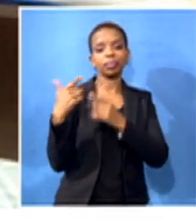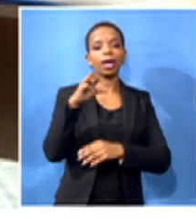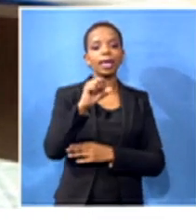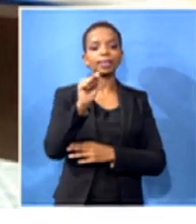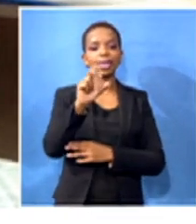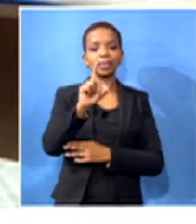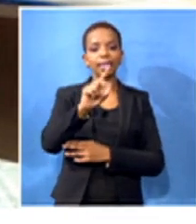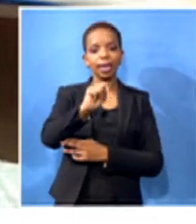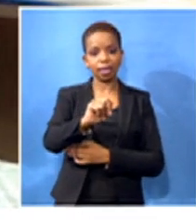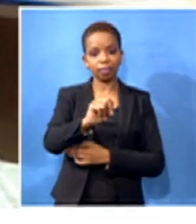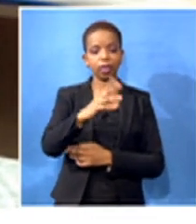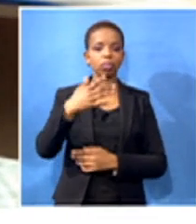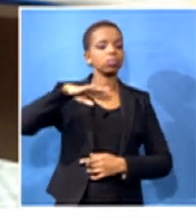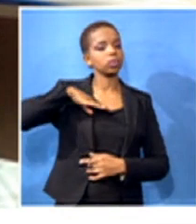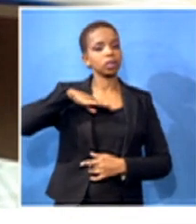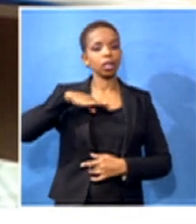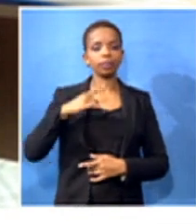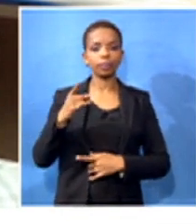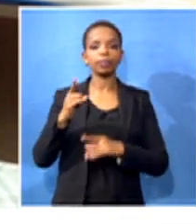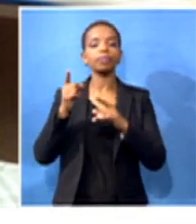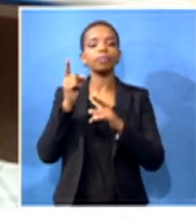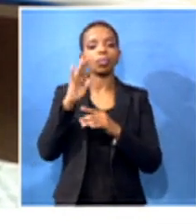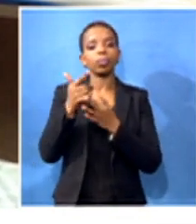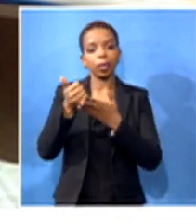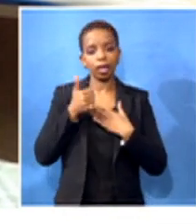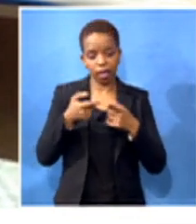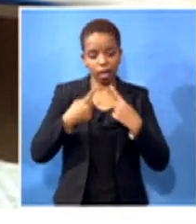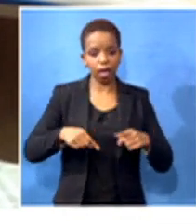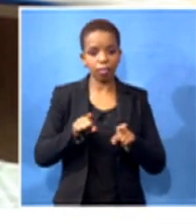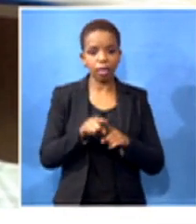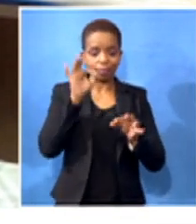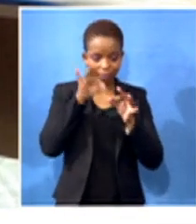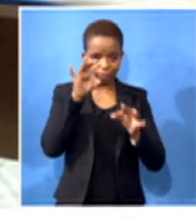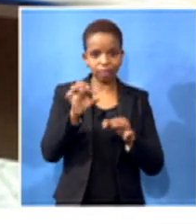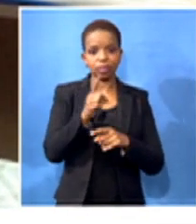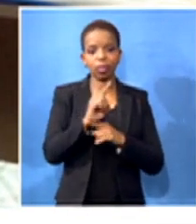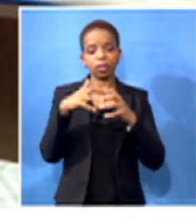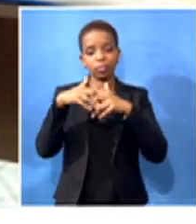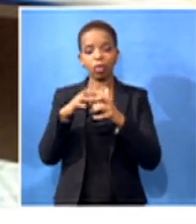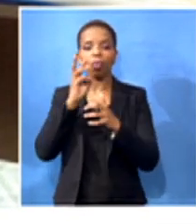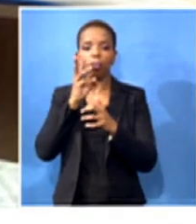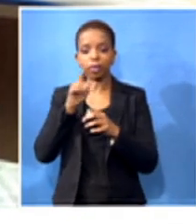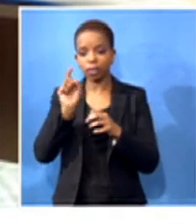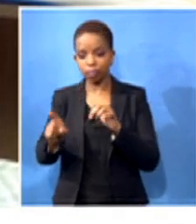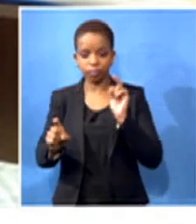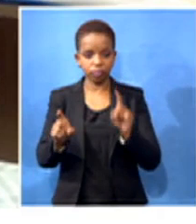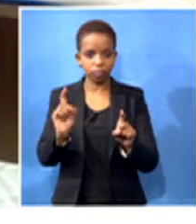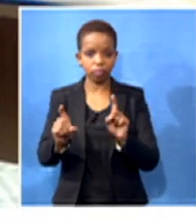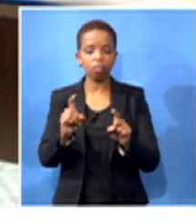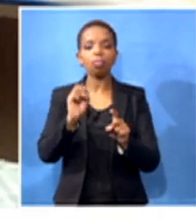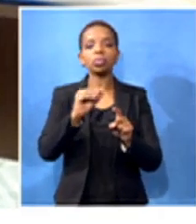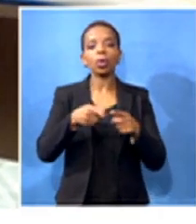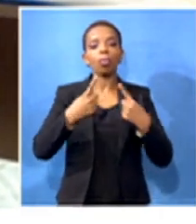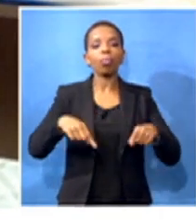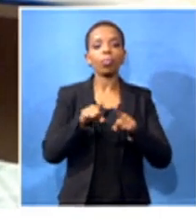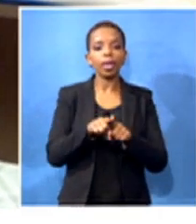place to also assist us, particularly around the water provision in those two districts in particular. So we're working hard to make sure that indeed all our